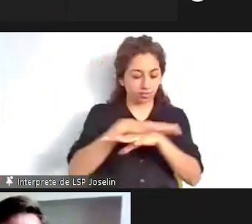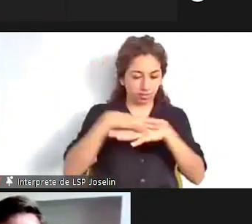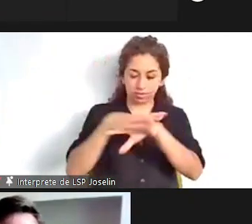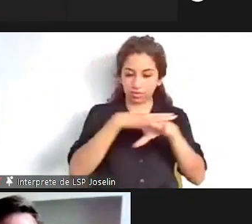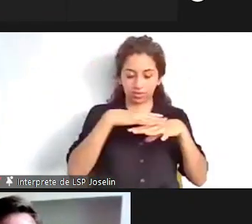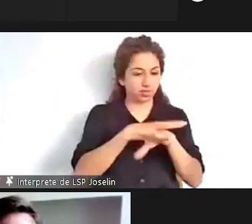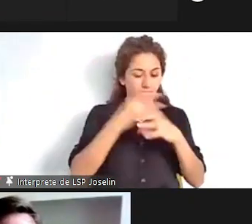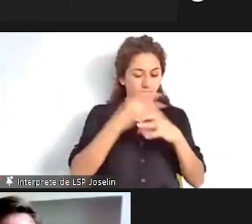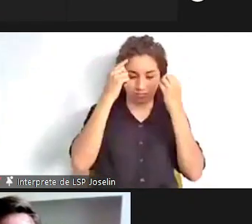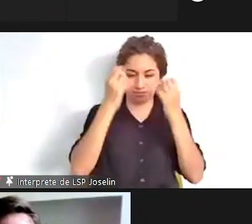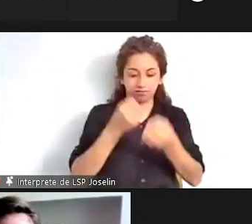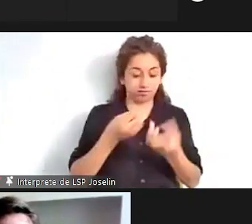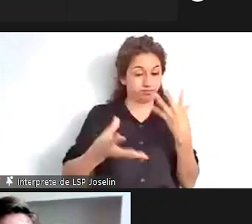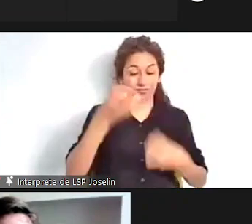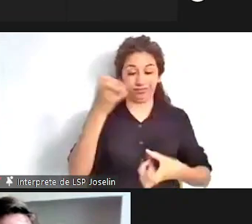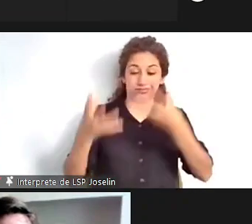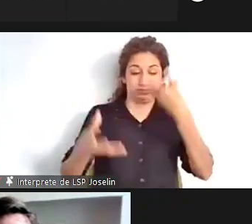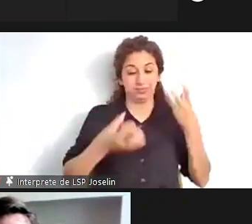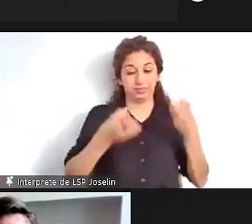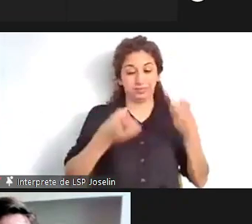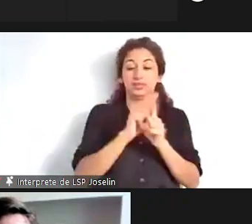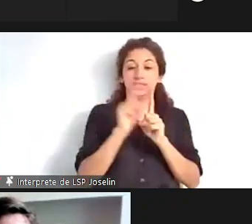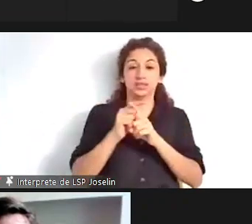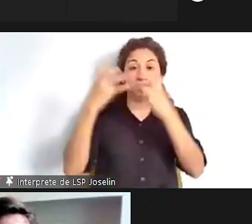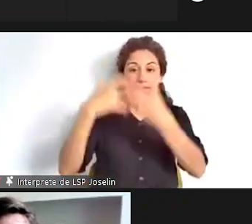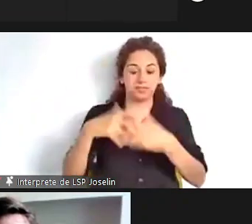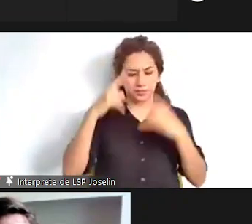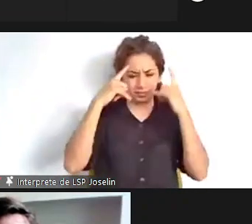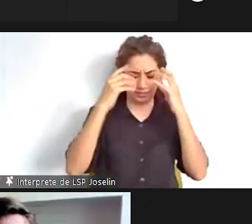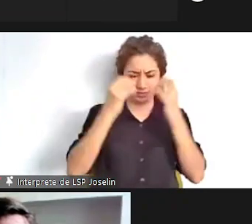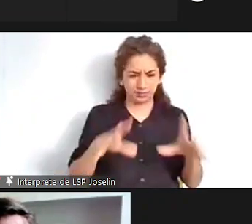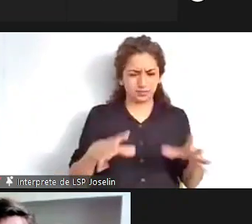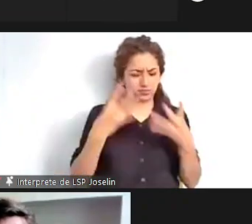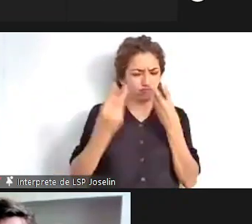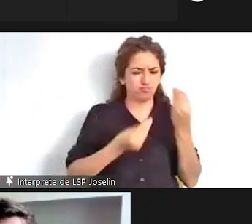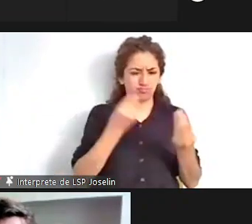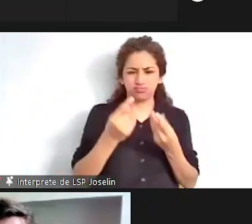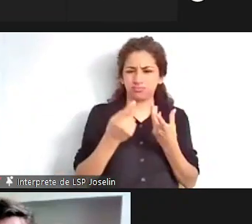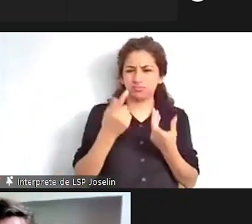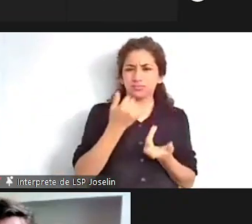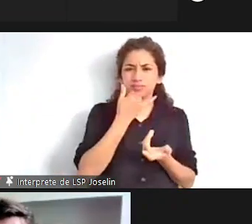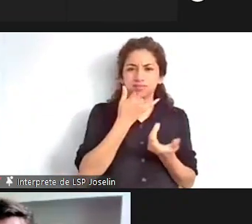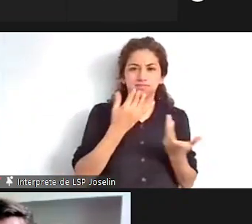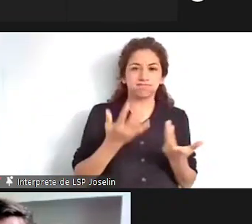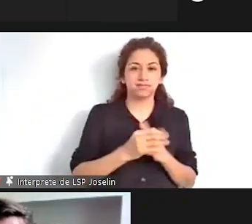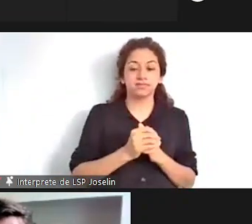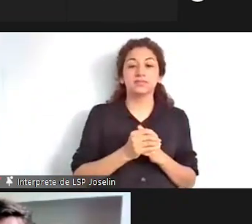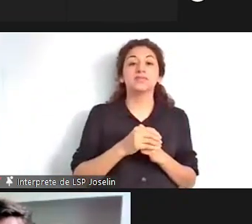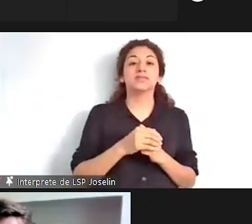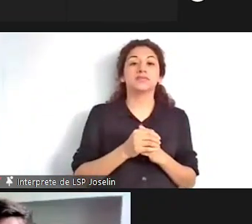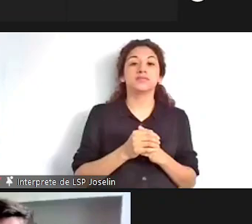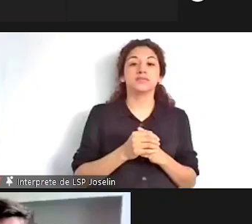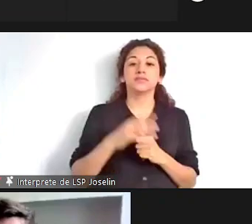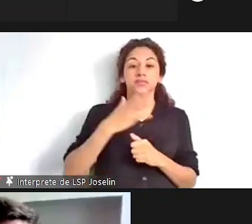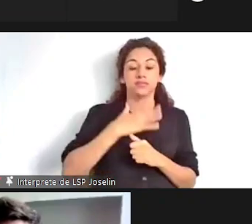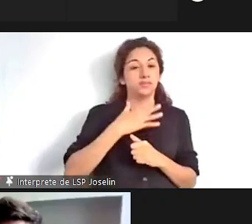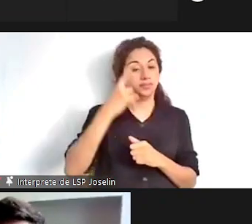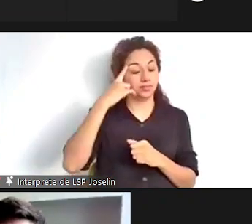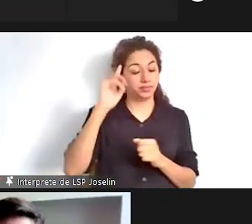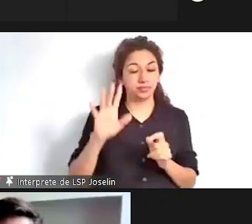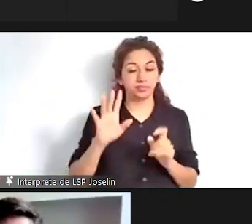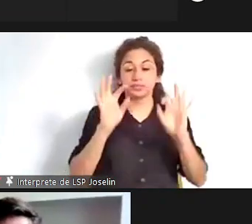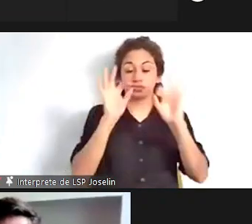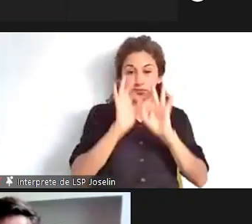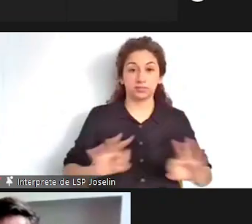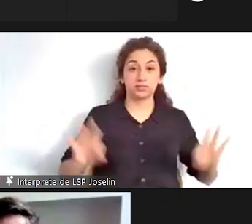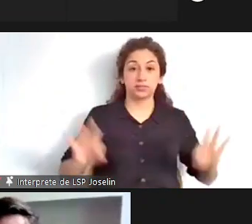letters that the companies finally don't understand what do they expect from us and i think that what is